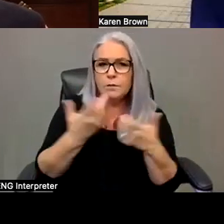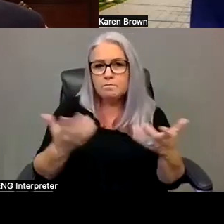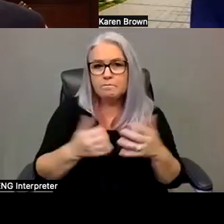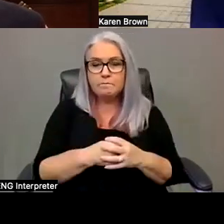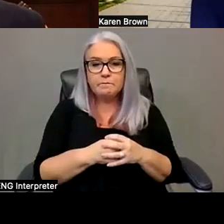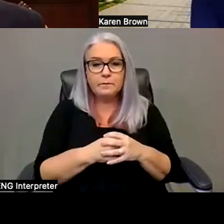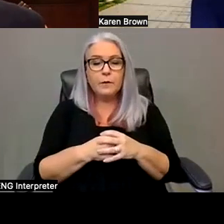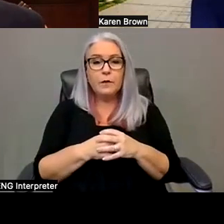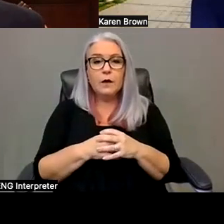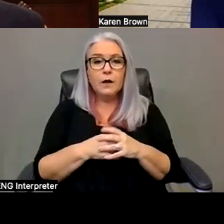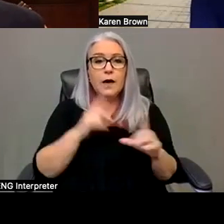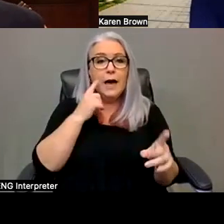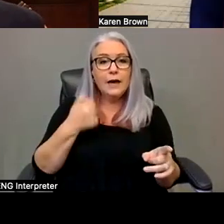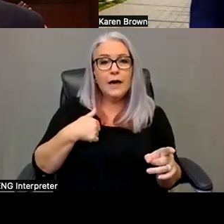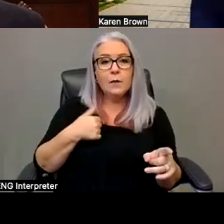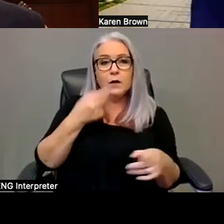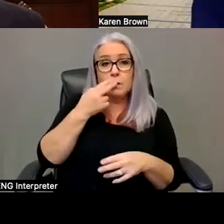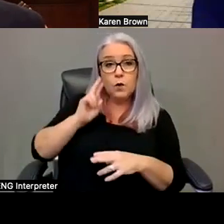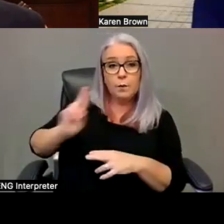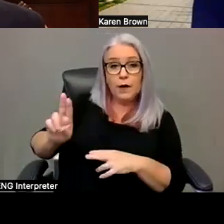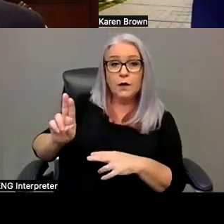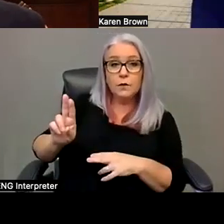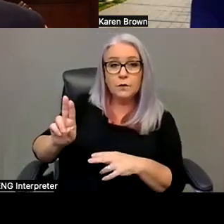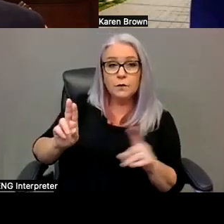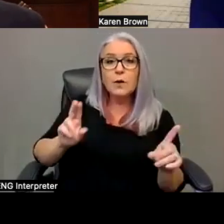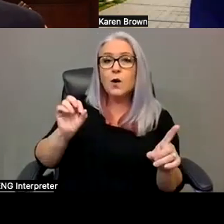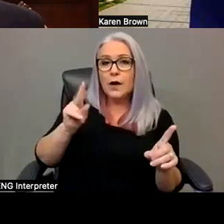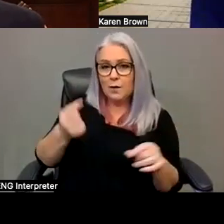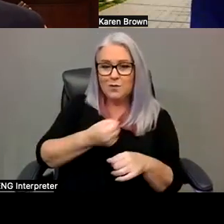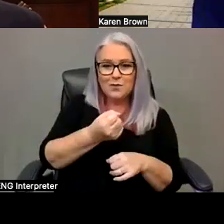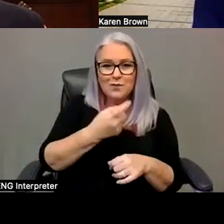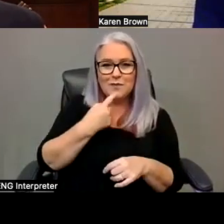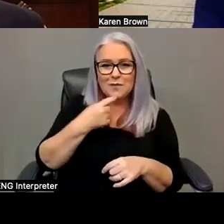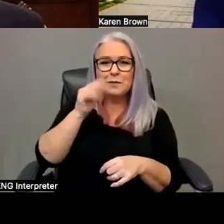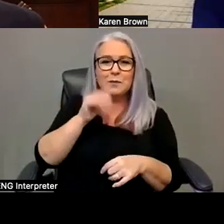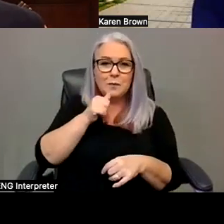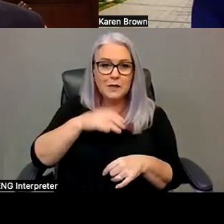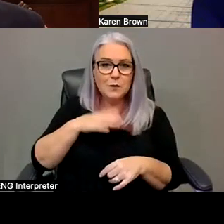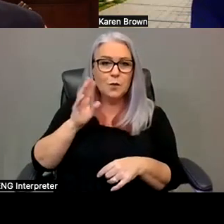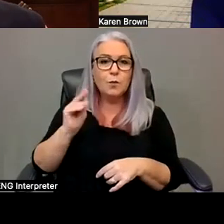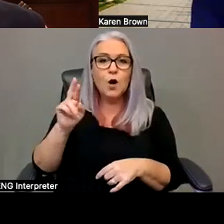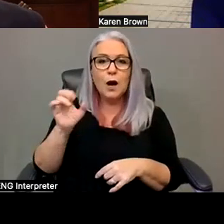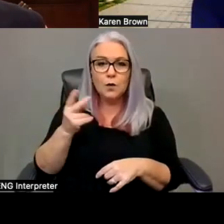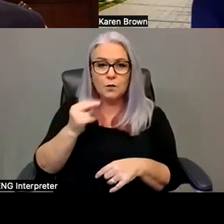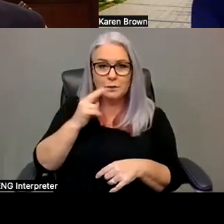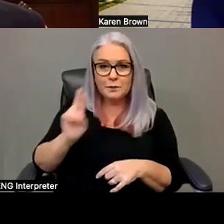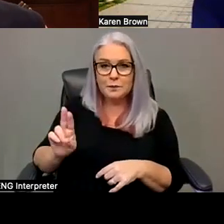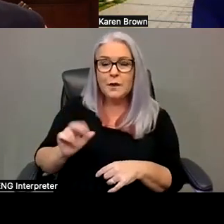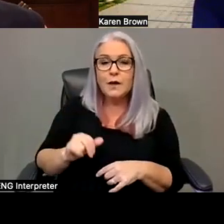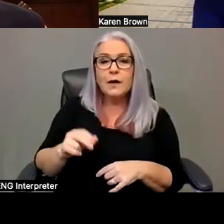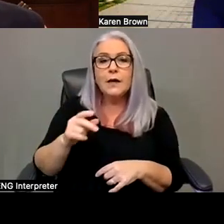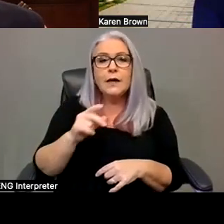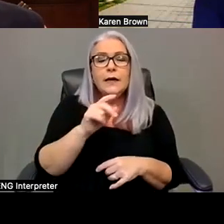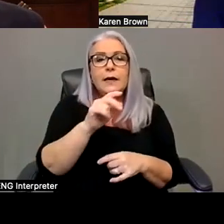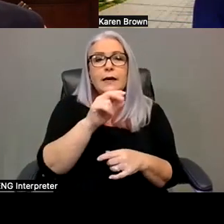Question 9. Wait, excuse me. I would just like to use So one of this is my a rebuttal, okay? rebuttals on that. Go ahead. Implicit